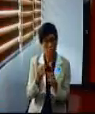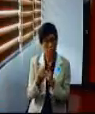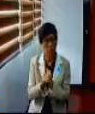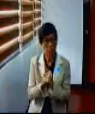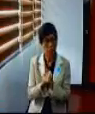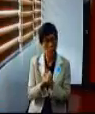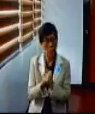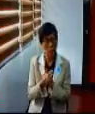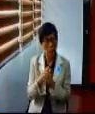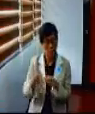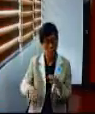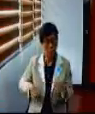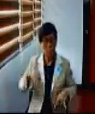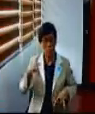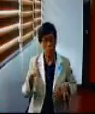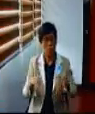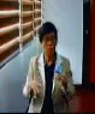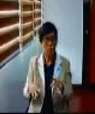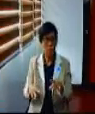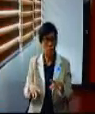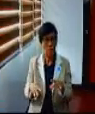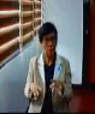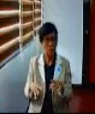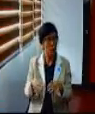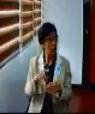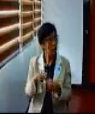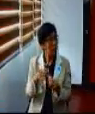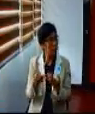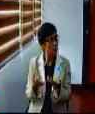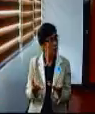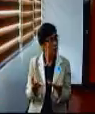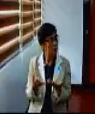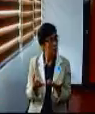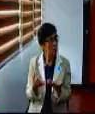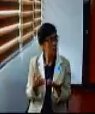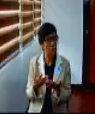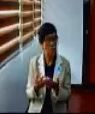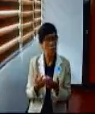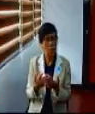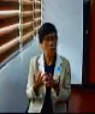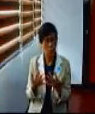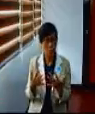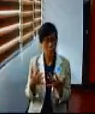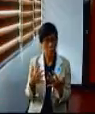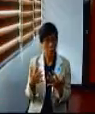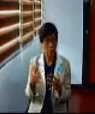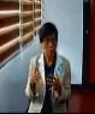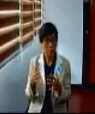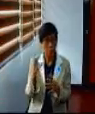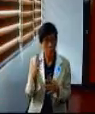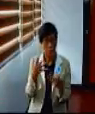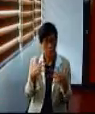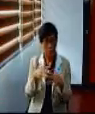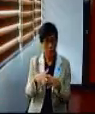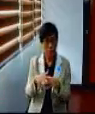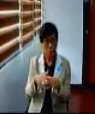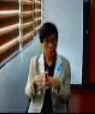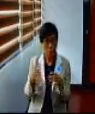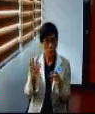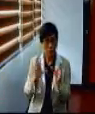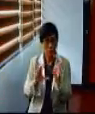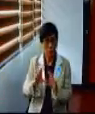its contribution to harm. In this case, its contribution to climate change. And so define